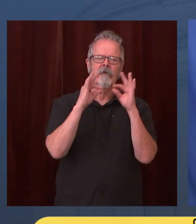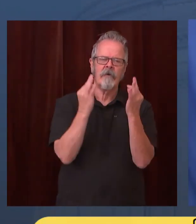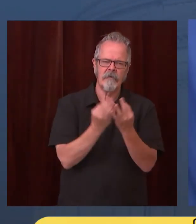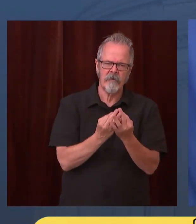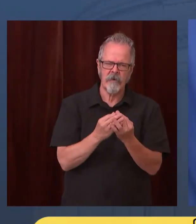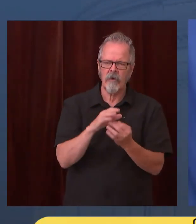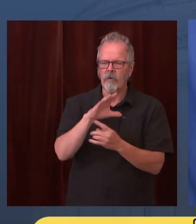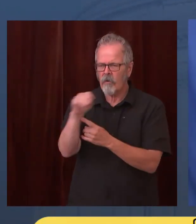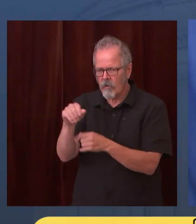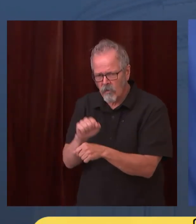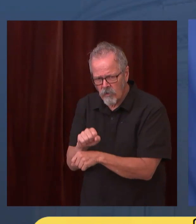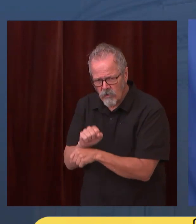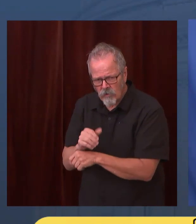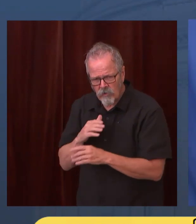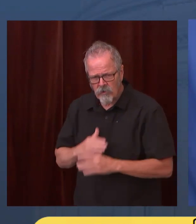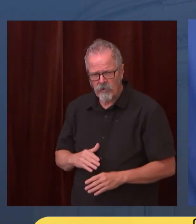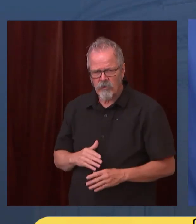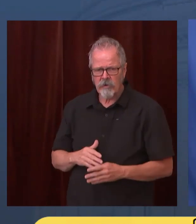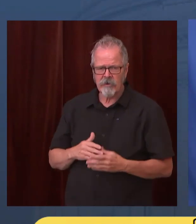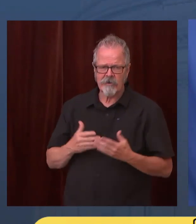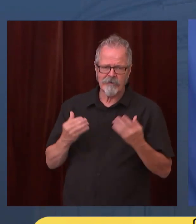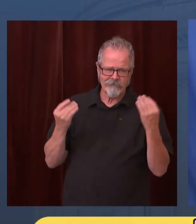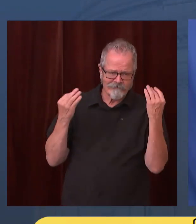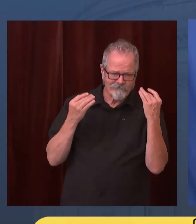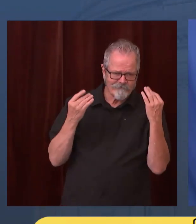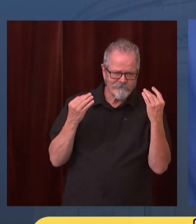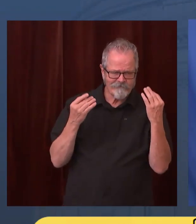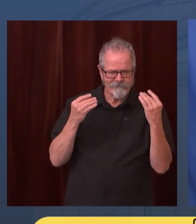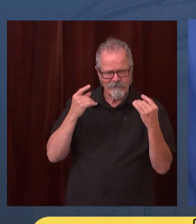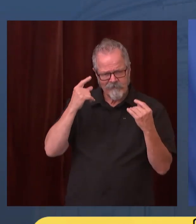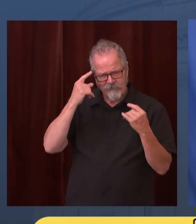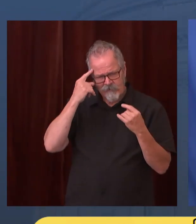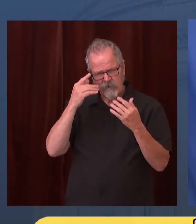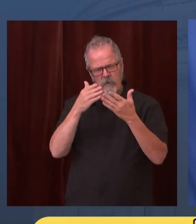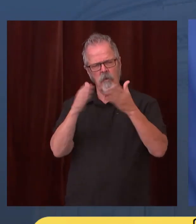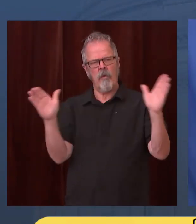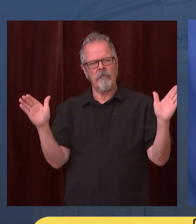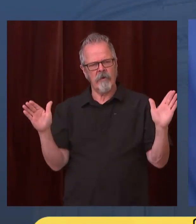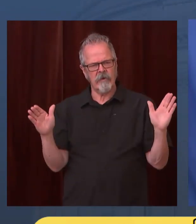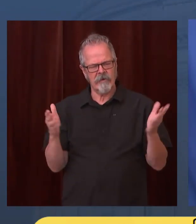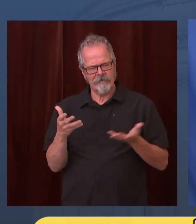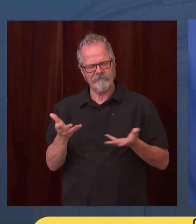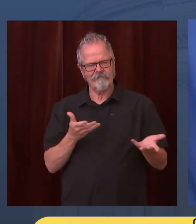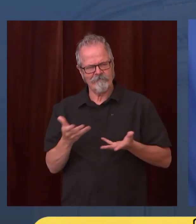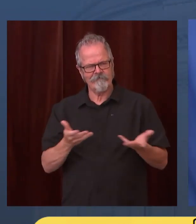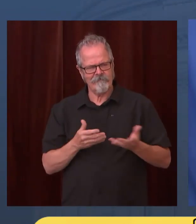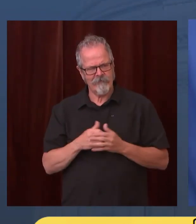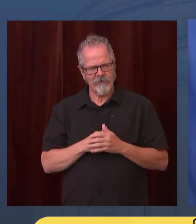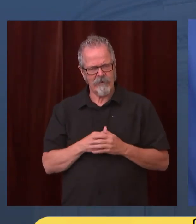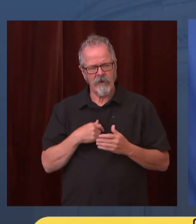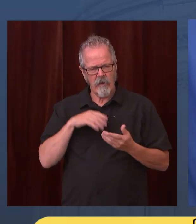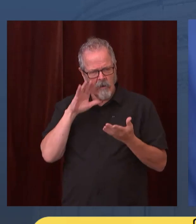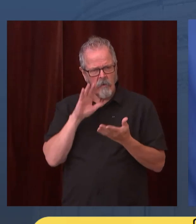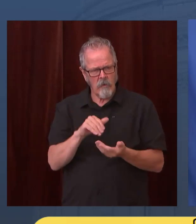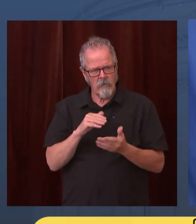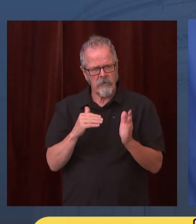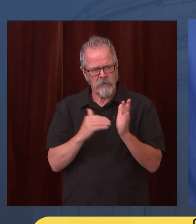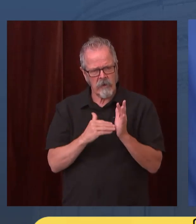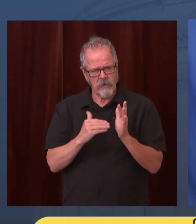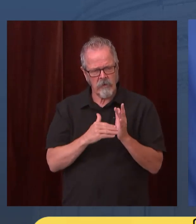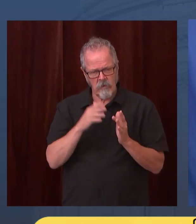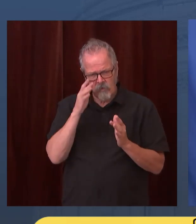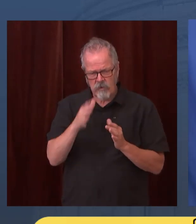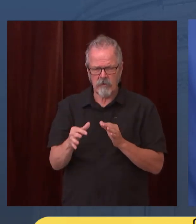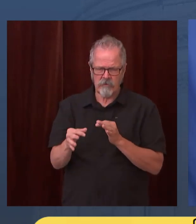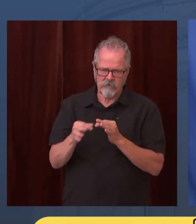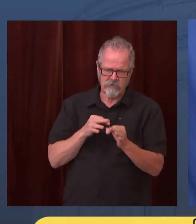here. I hope that physicians talk to their patients about this, as many, many of them are doing.